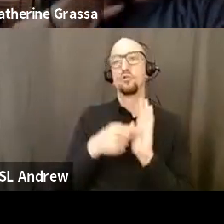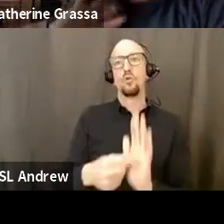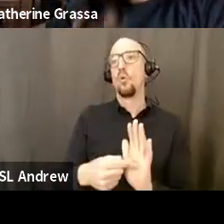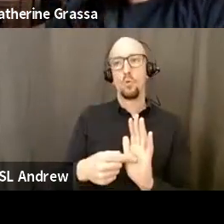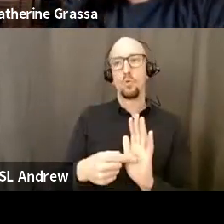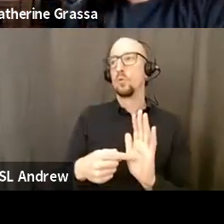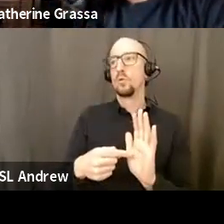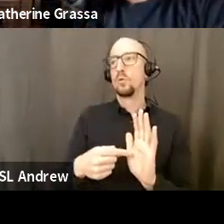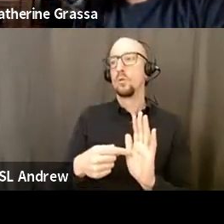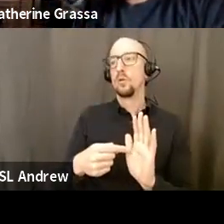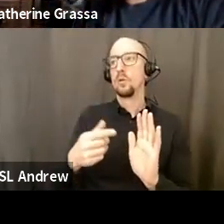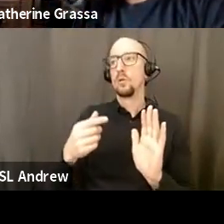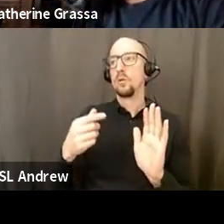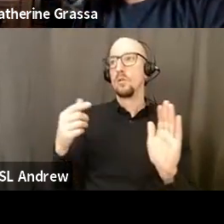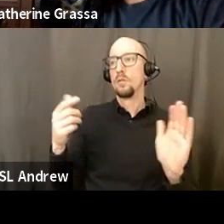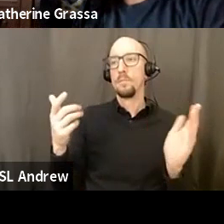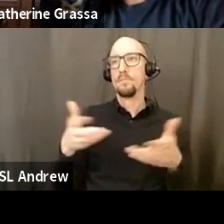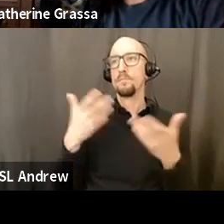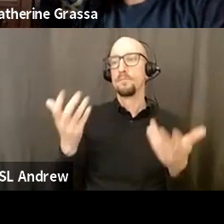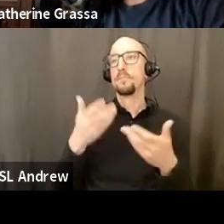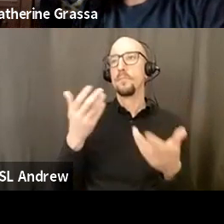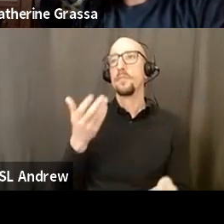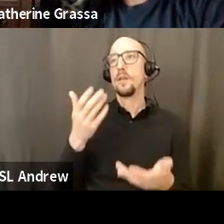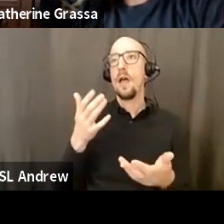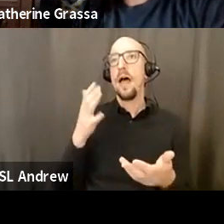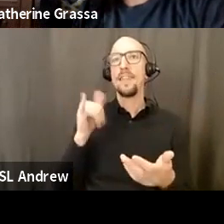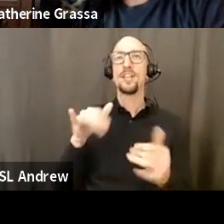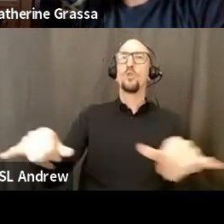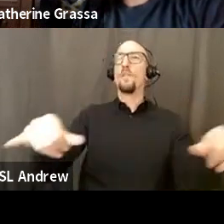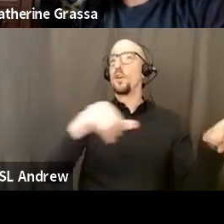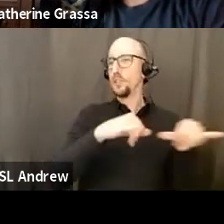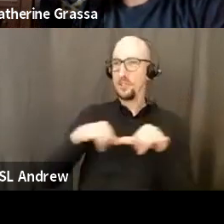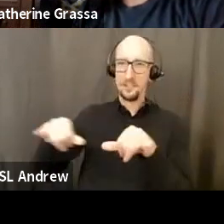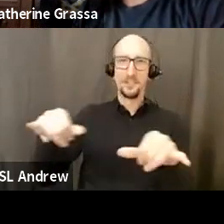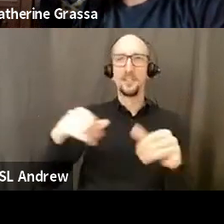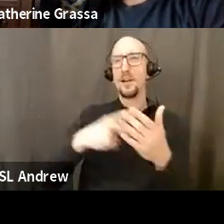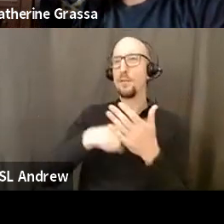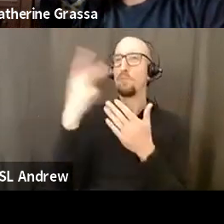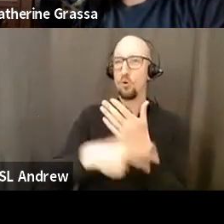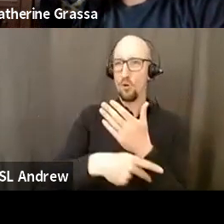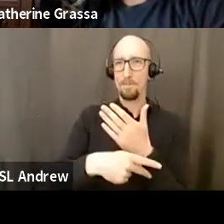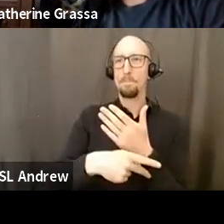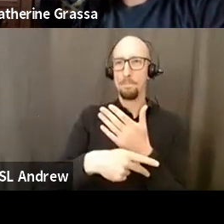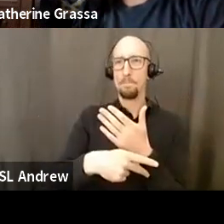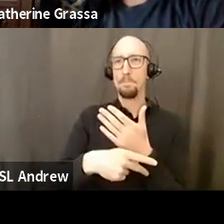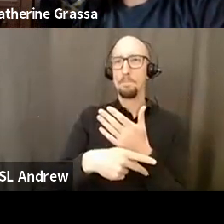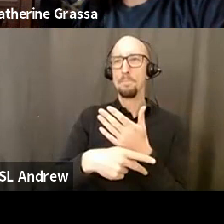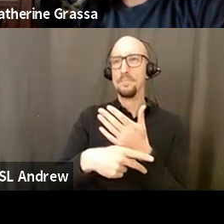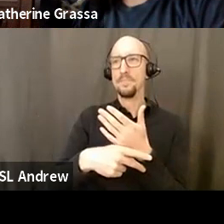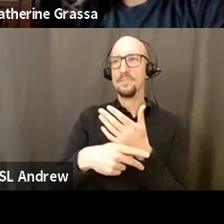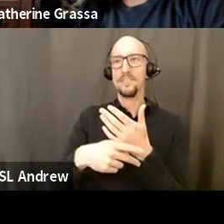indicative of a universal program aligned to